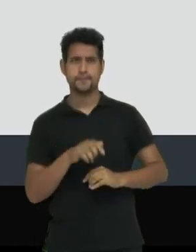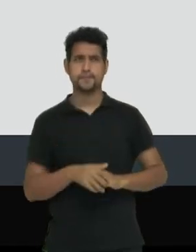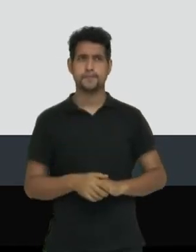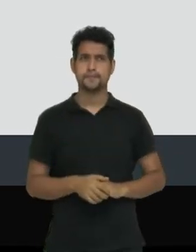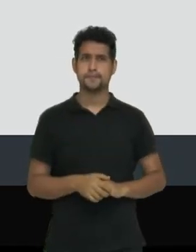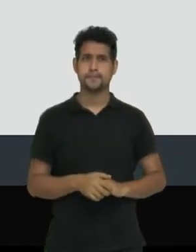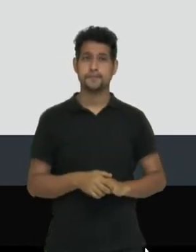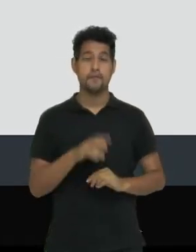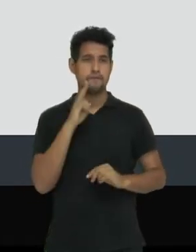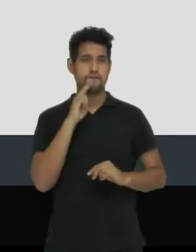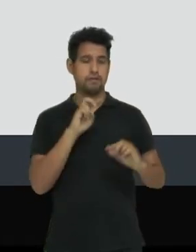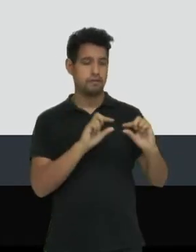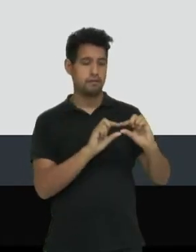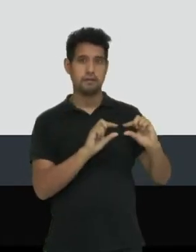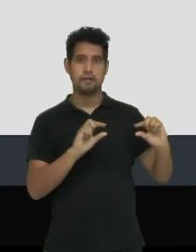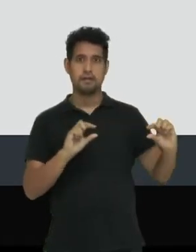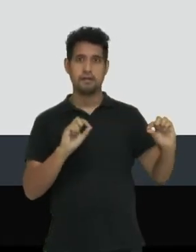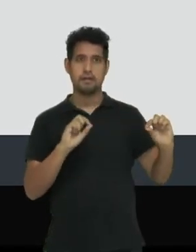Fishing.